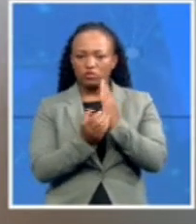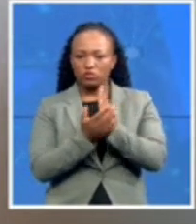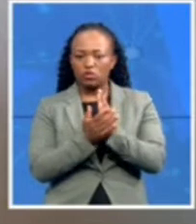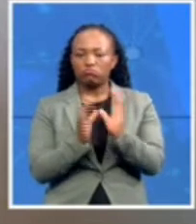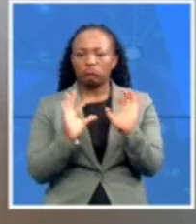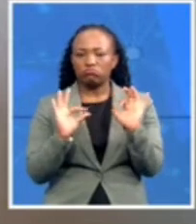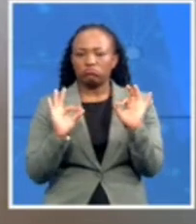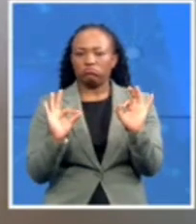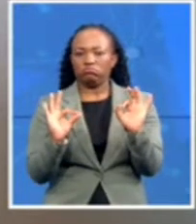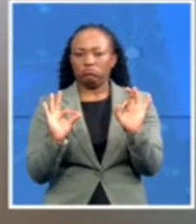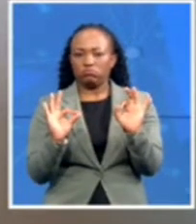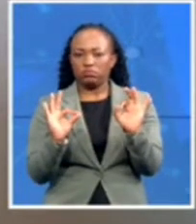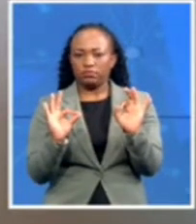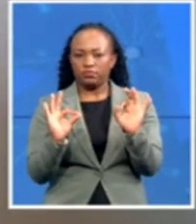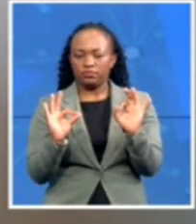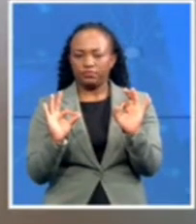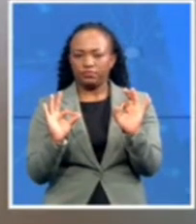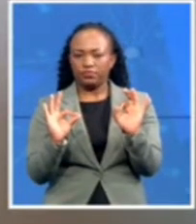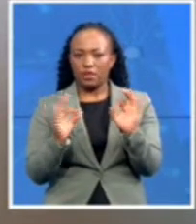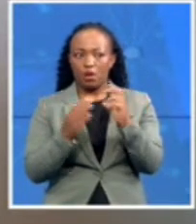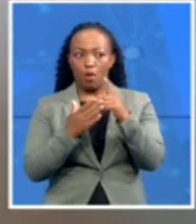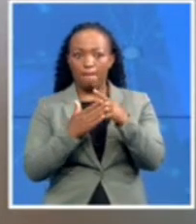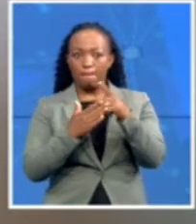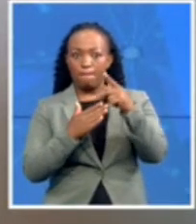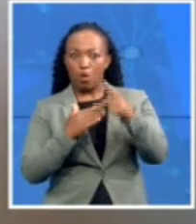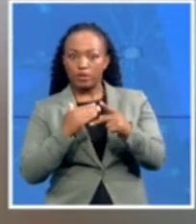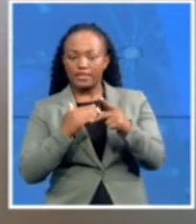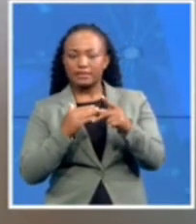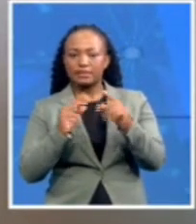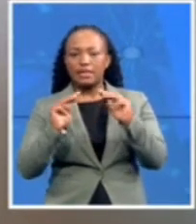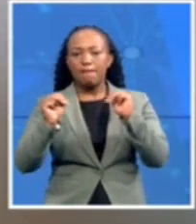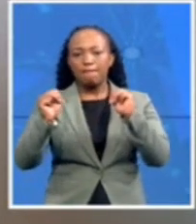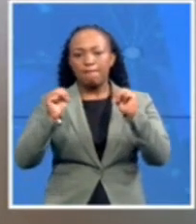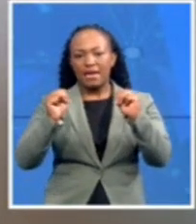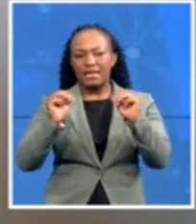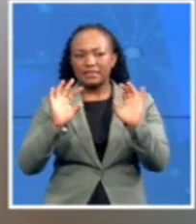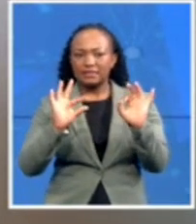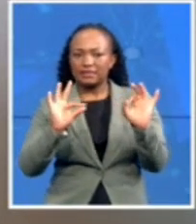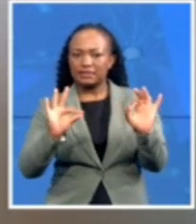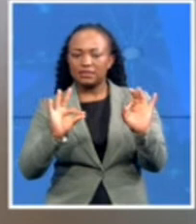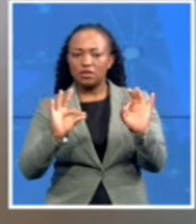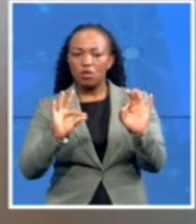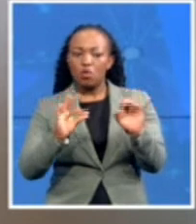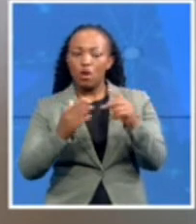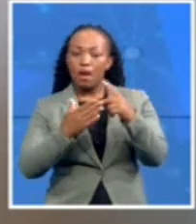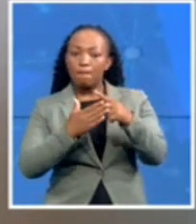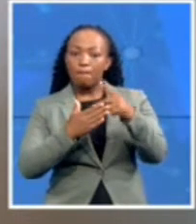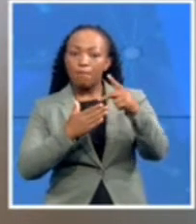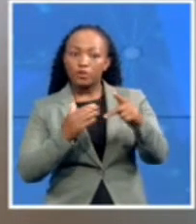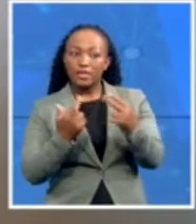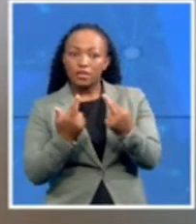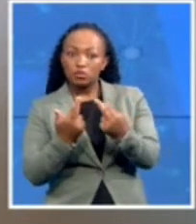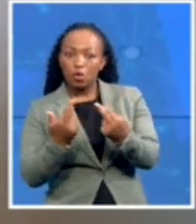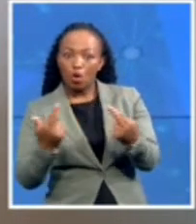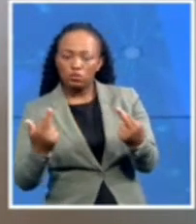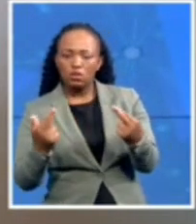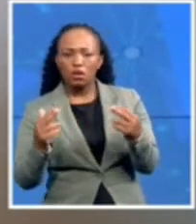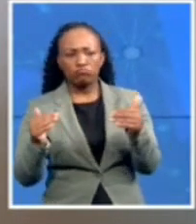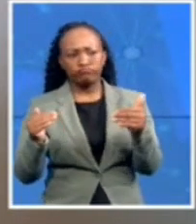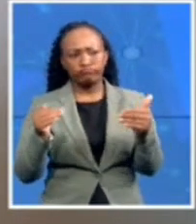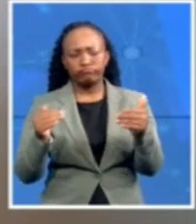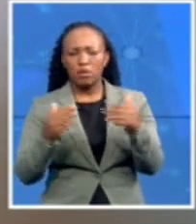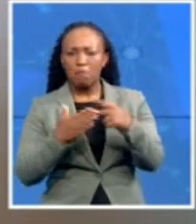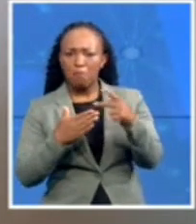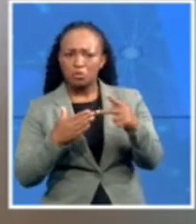project manage with appropriate resources to a far greater extent than we have done